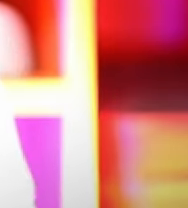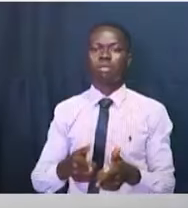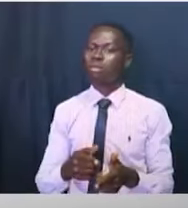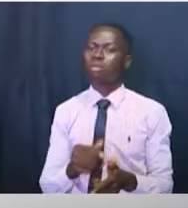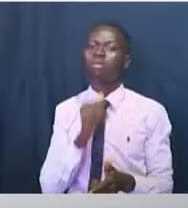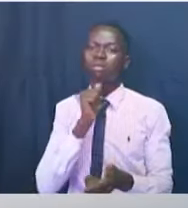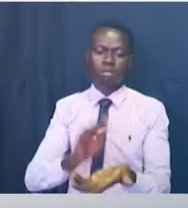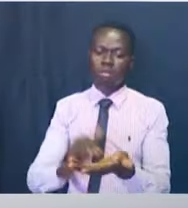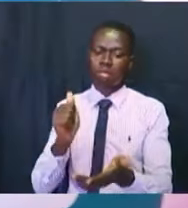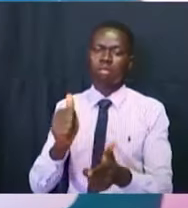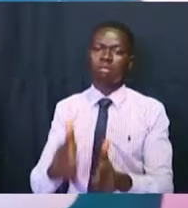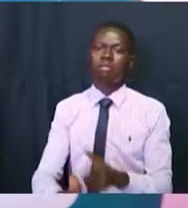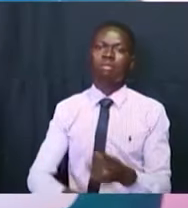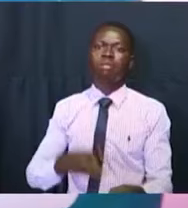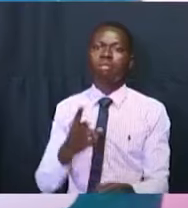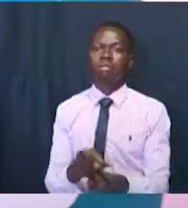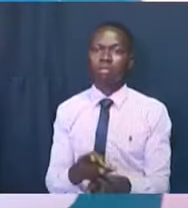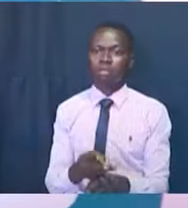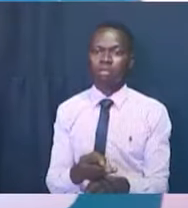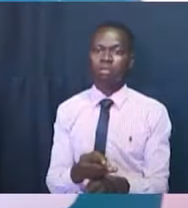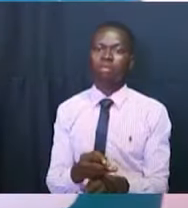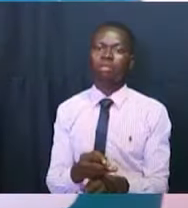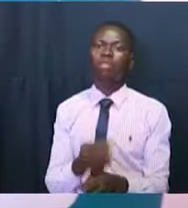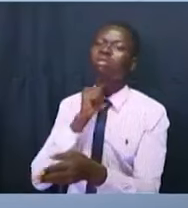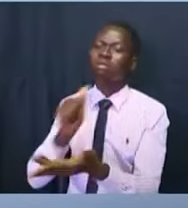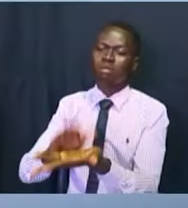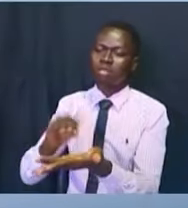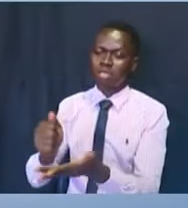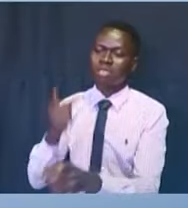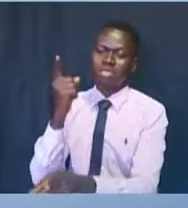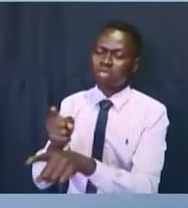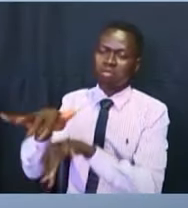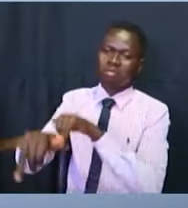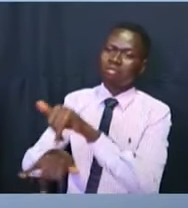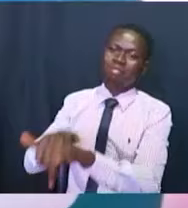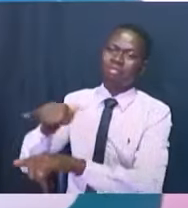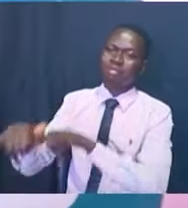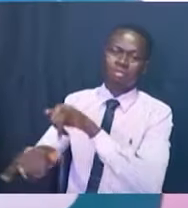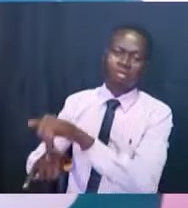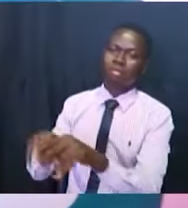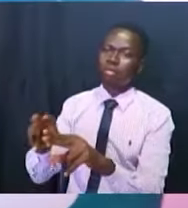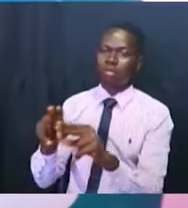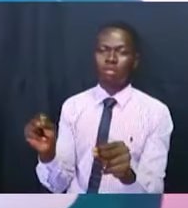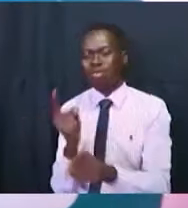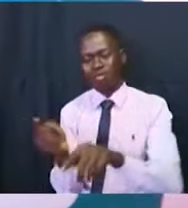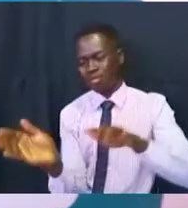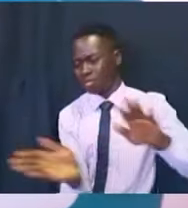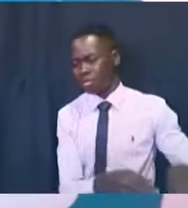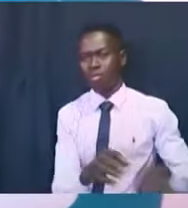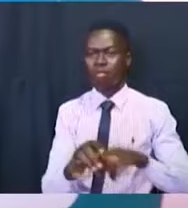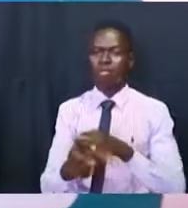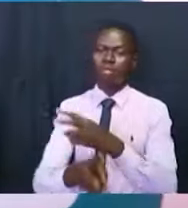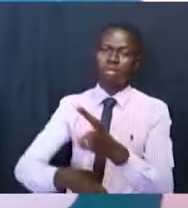Thank you. Secularism is a deception. It suggests a no-God world,